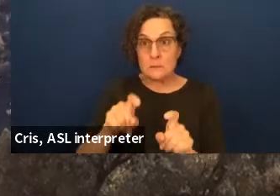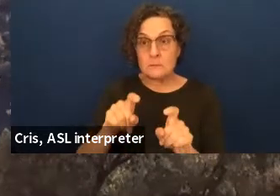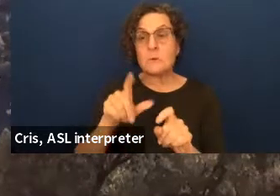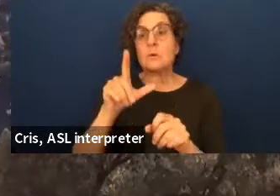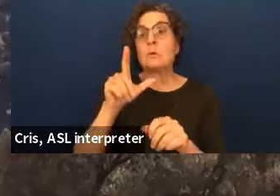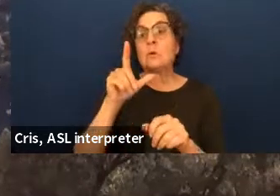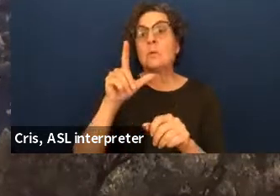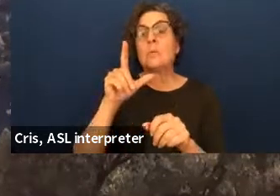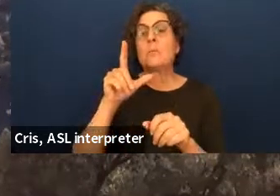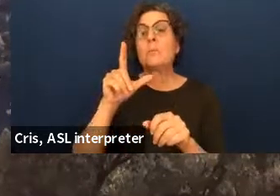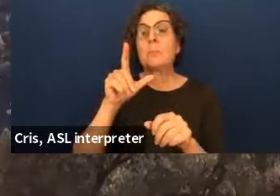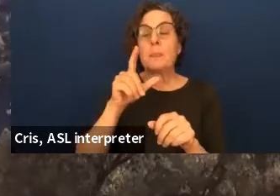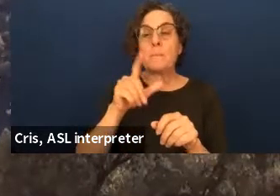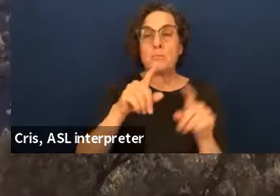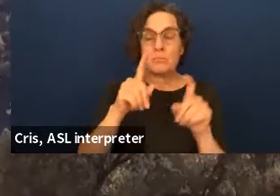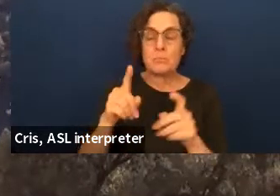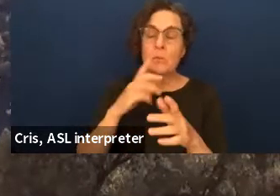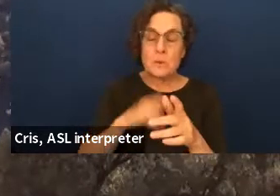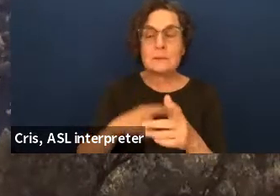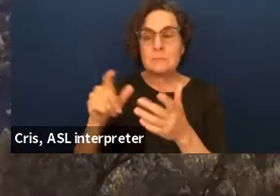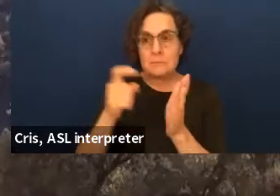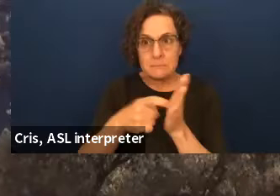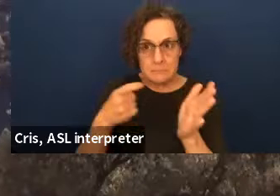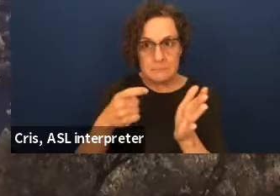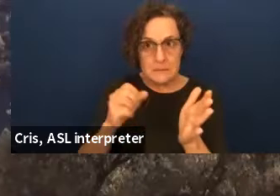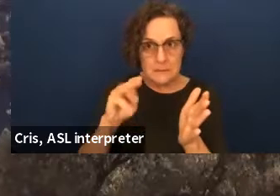Soil samples analyzed, collected,